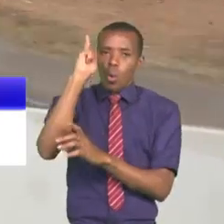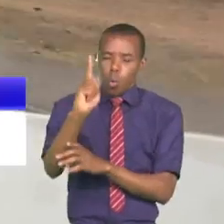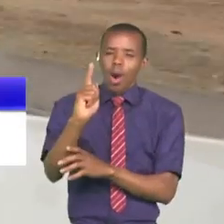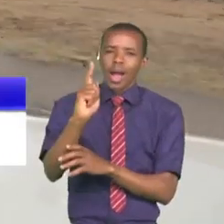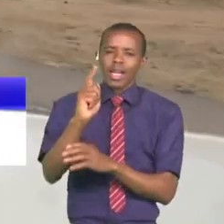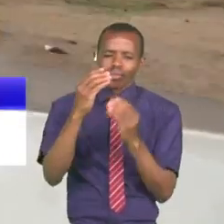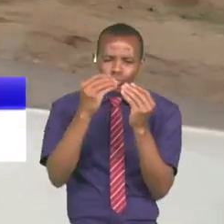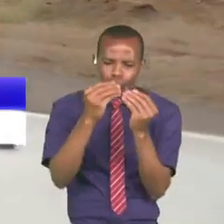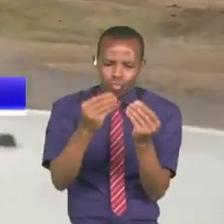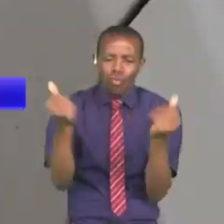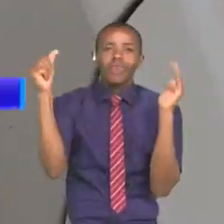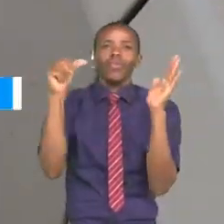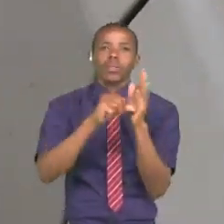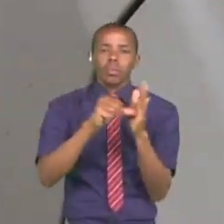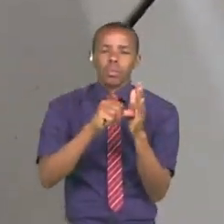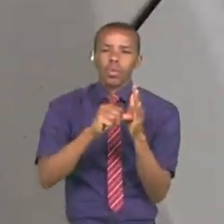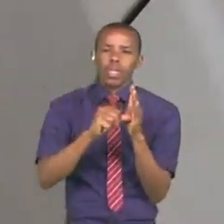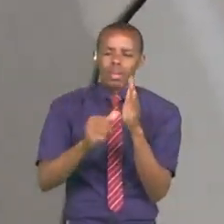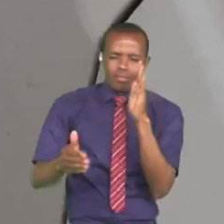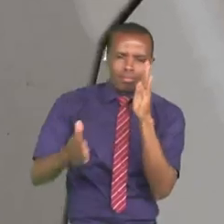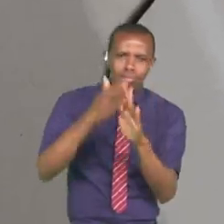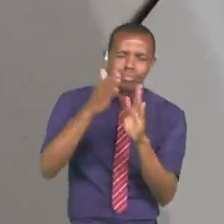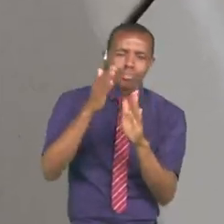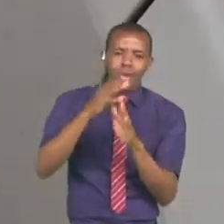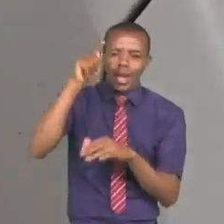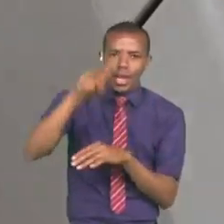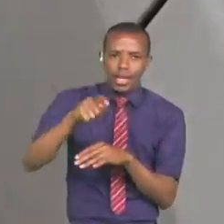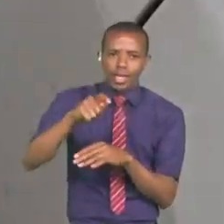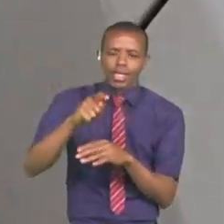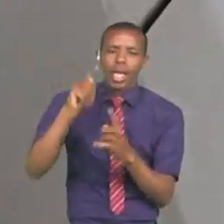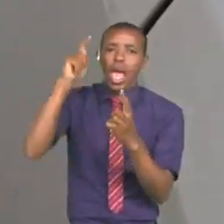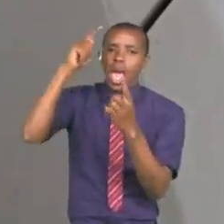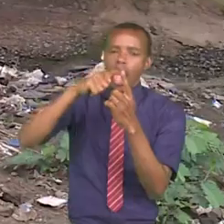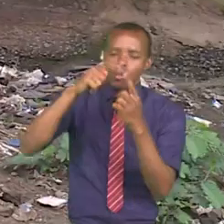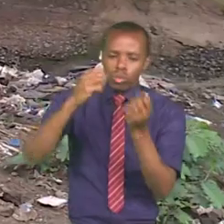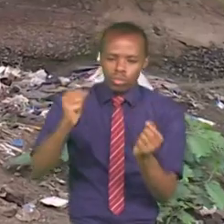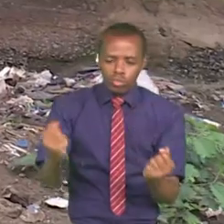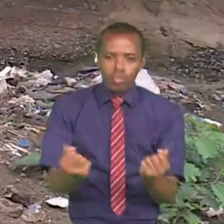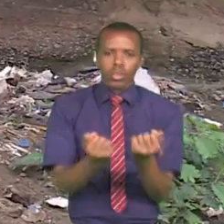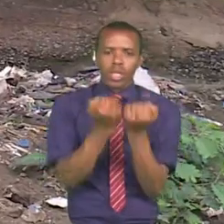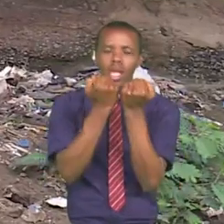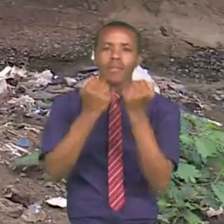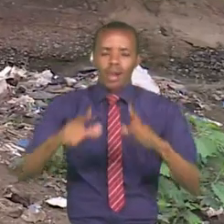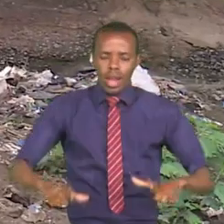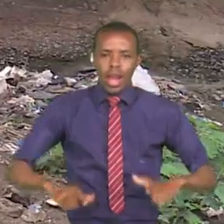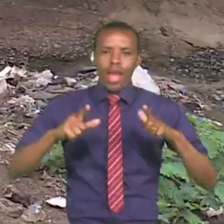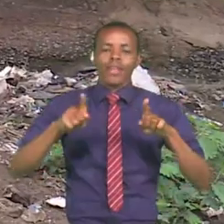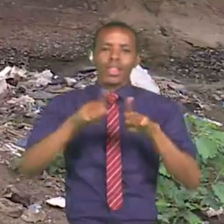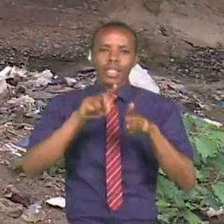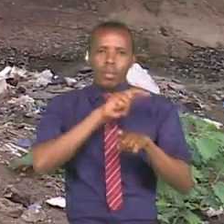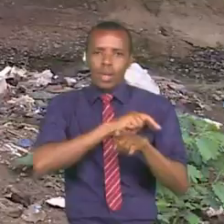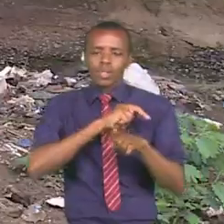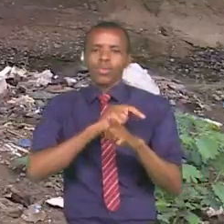deal with the situation with the urgency that it deserves in a bid to save lives and Mother Nature from